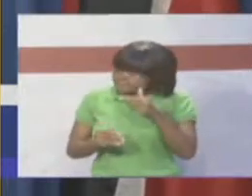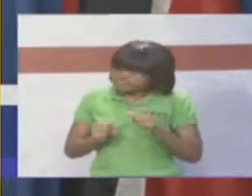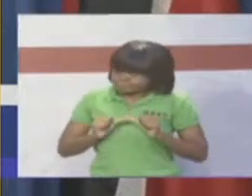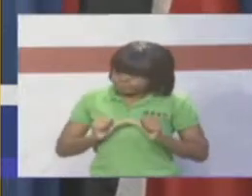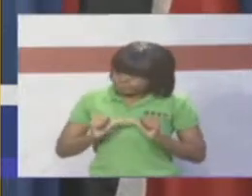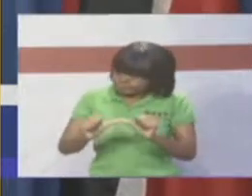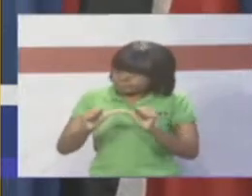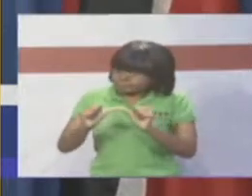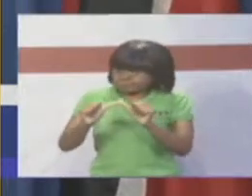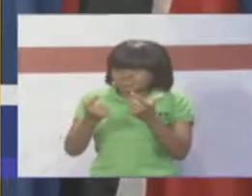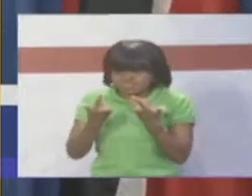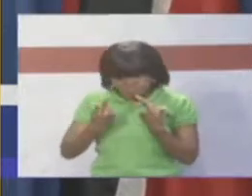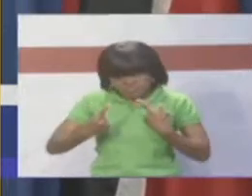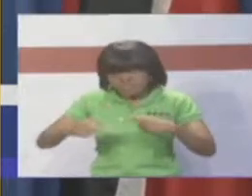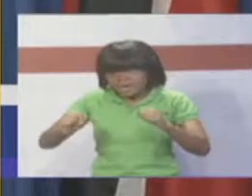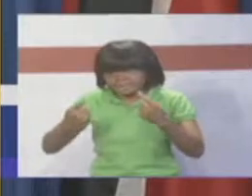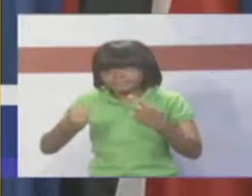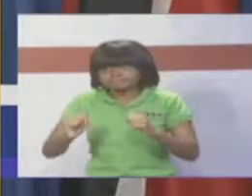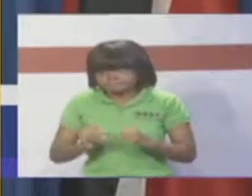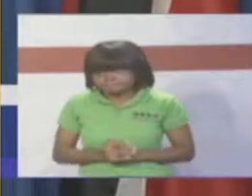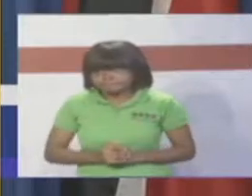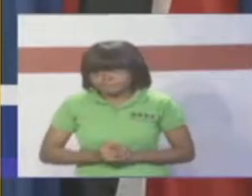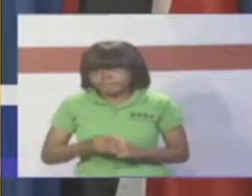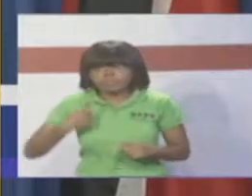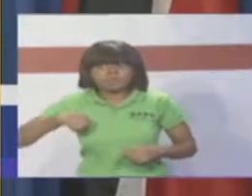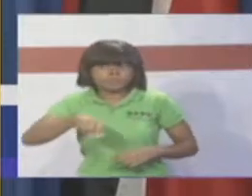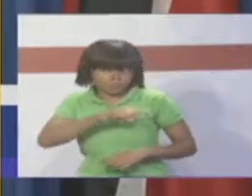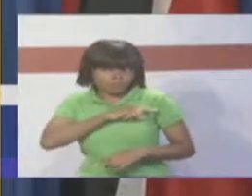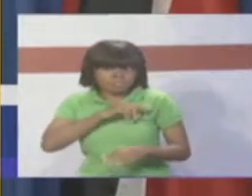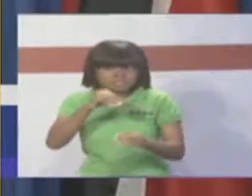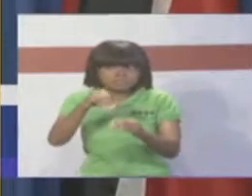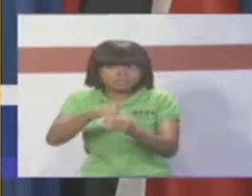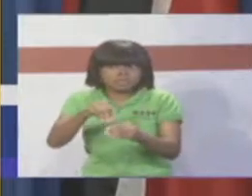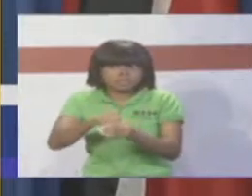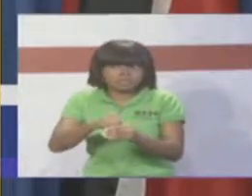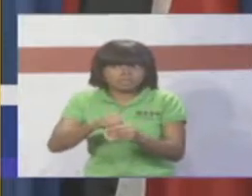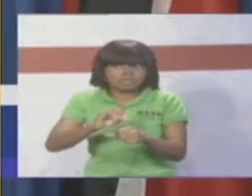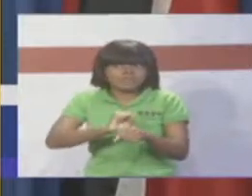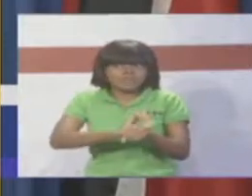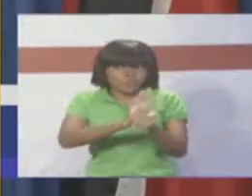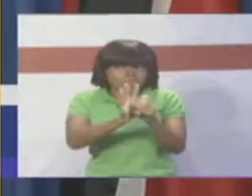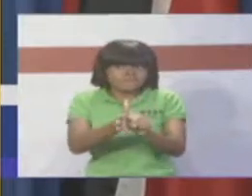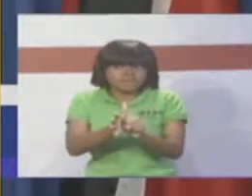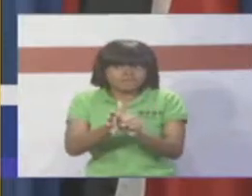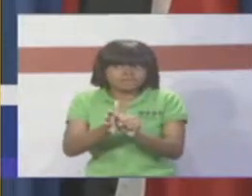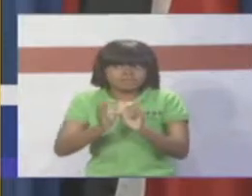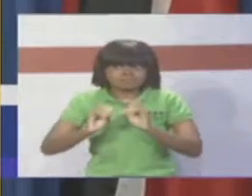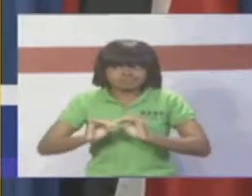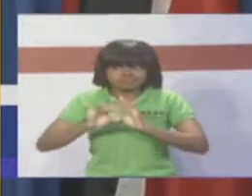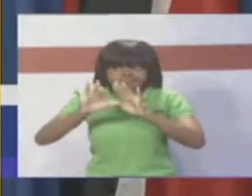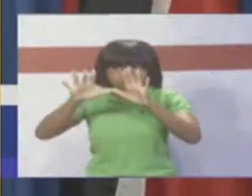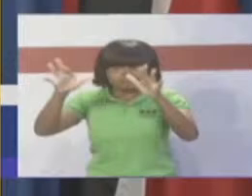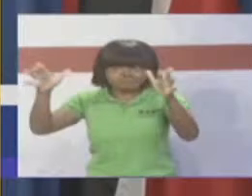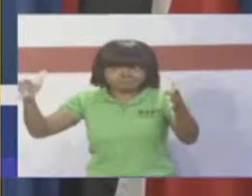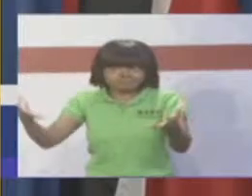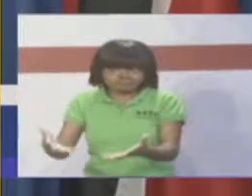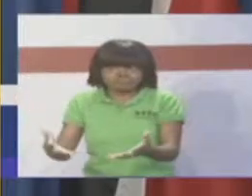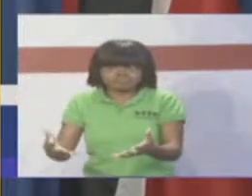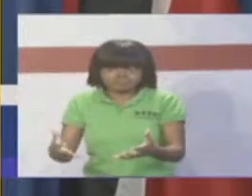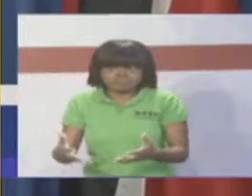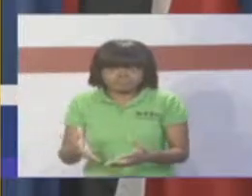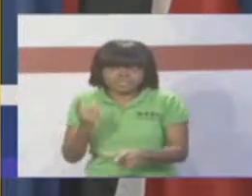a pandemic, that we have done everything possible that we could have done, but we have to live. We have to work. We have to have an